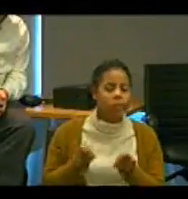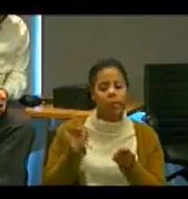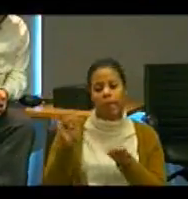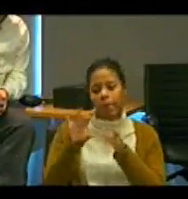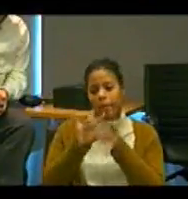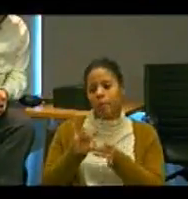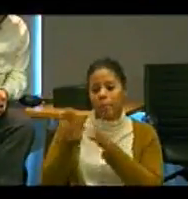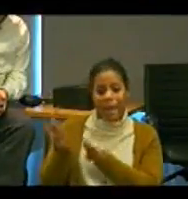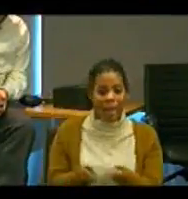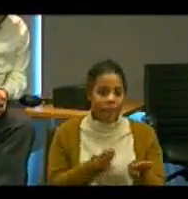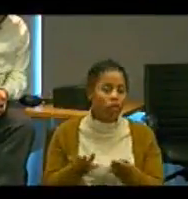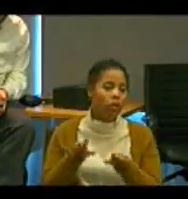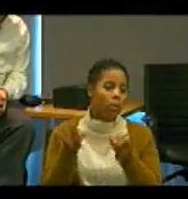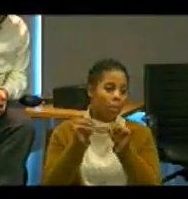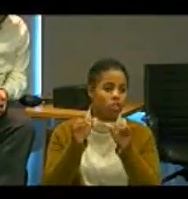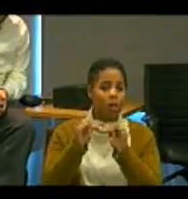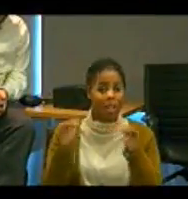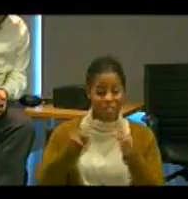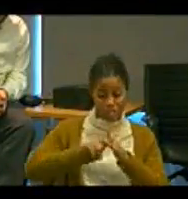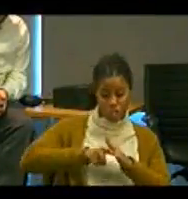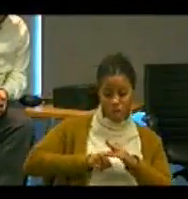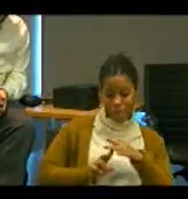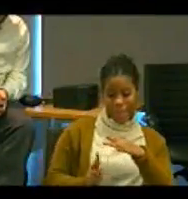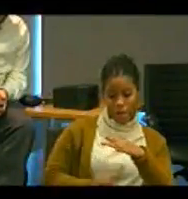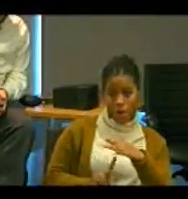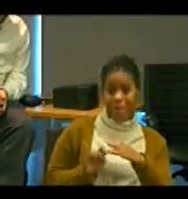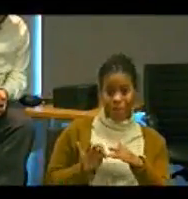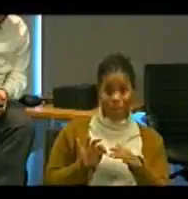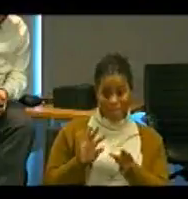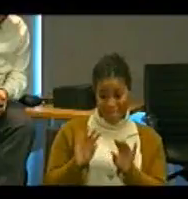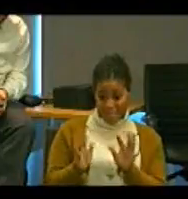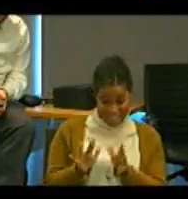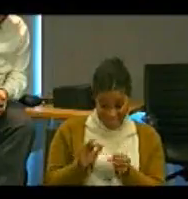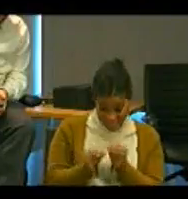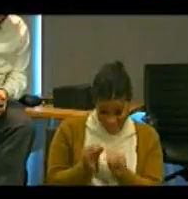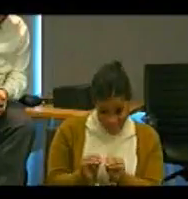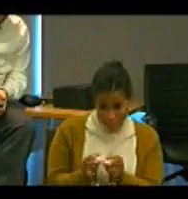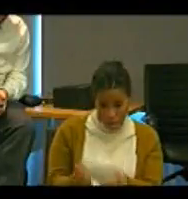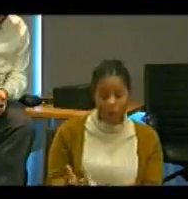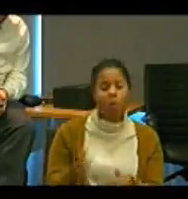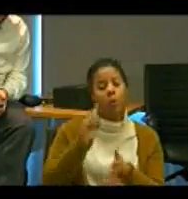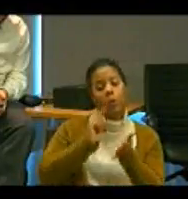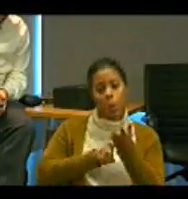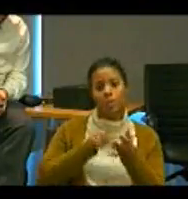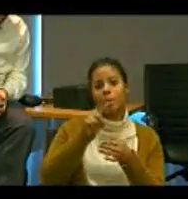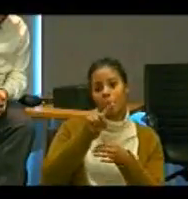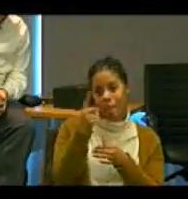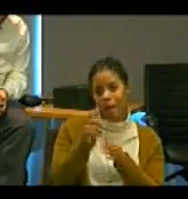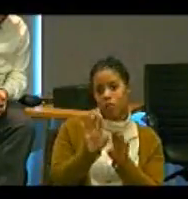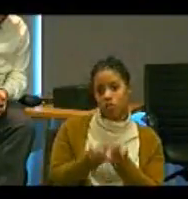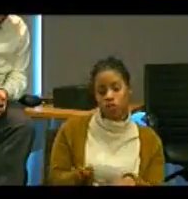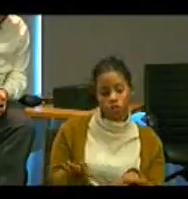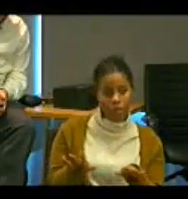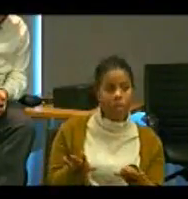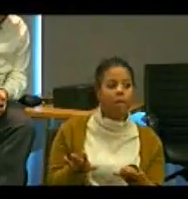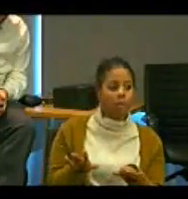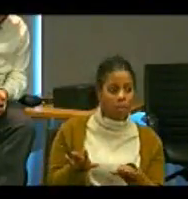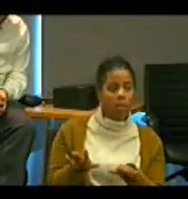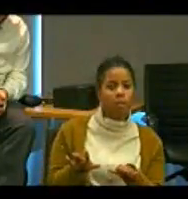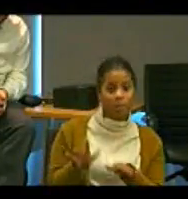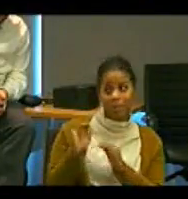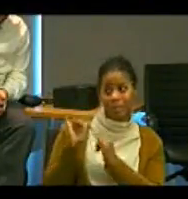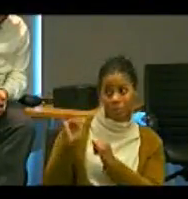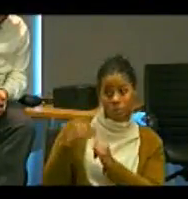measured at the start of kindergarten, we find that black children relative to similar children who are